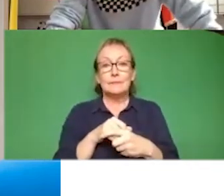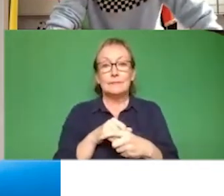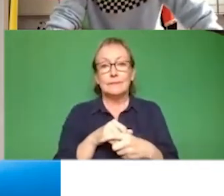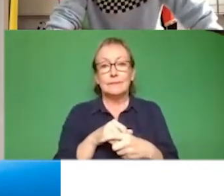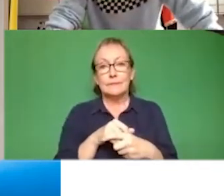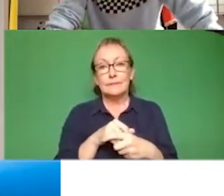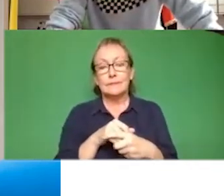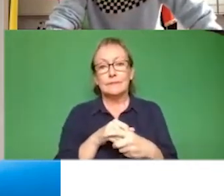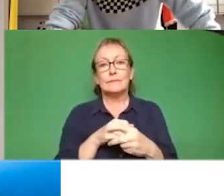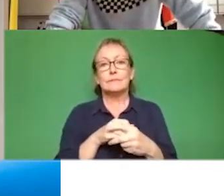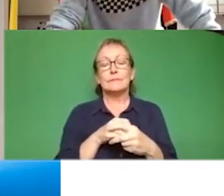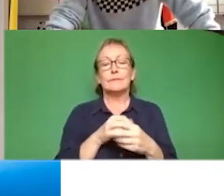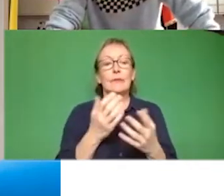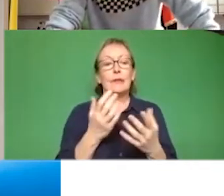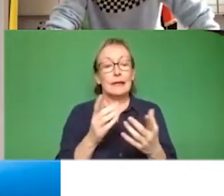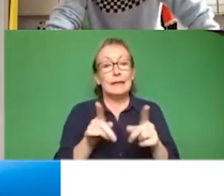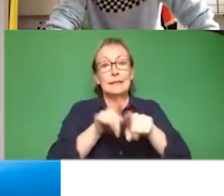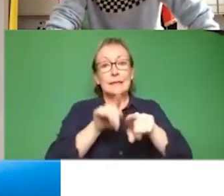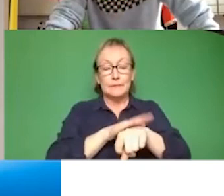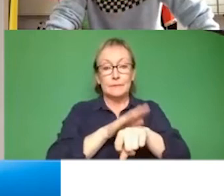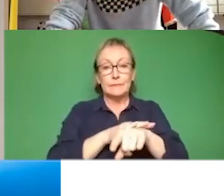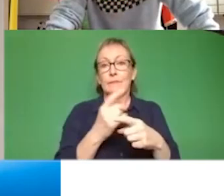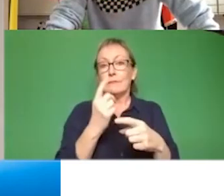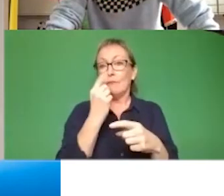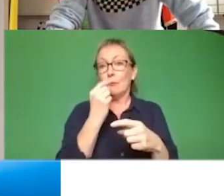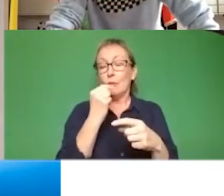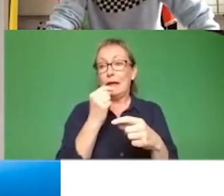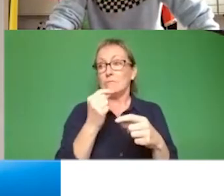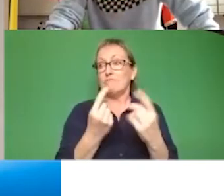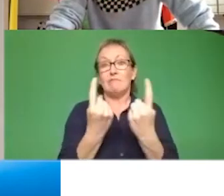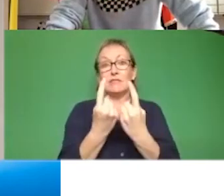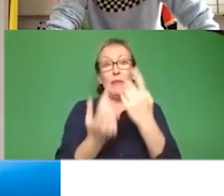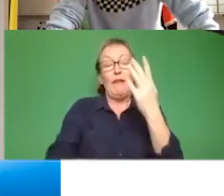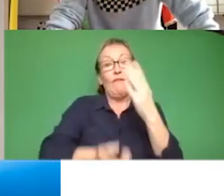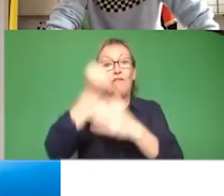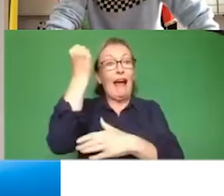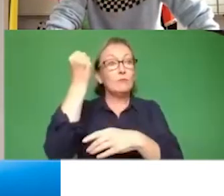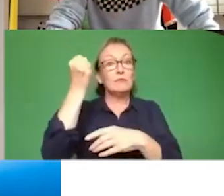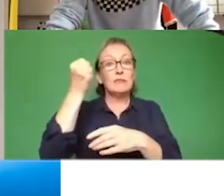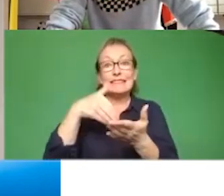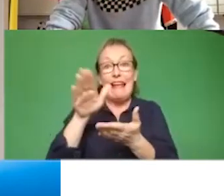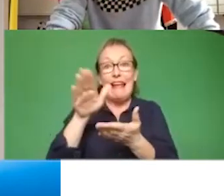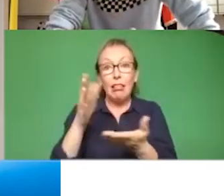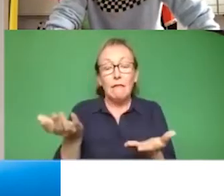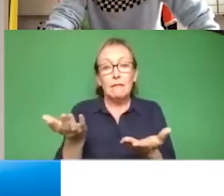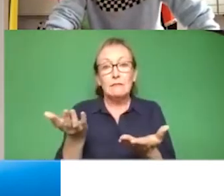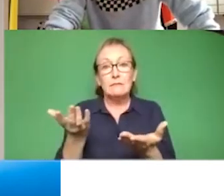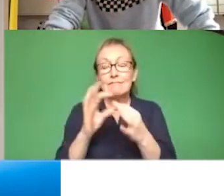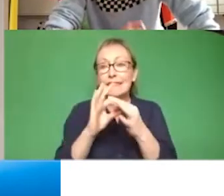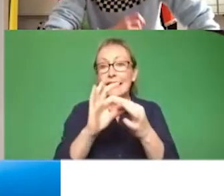But then equally, it can be something I found at a jumble sale that has, you know, weird connection to it. But I